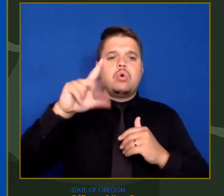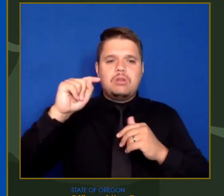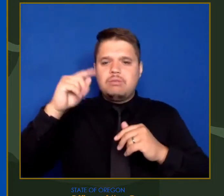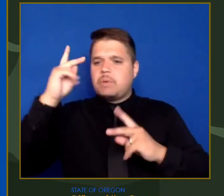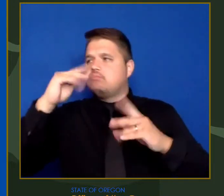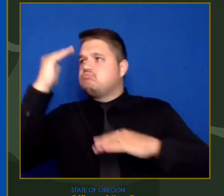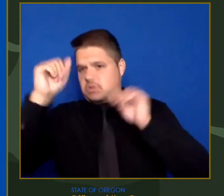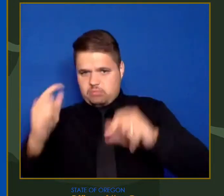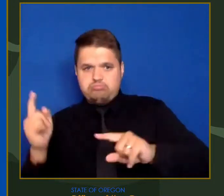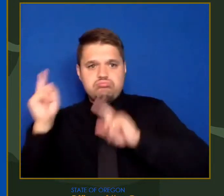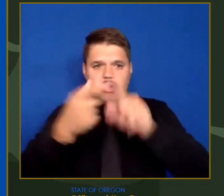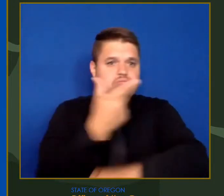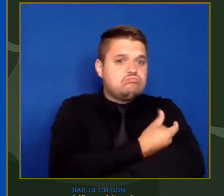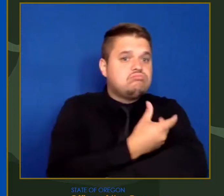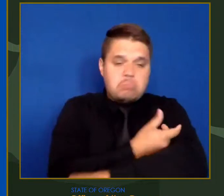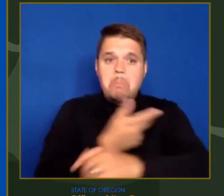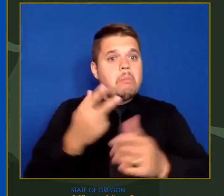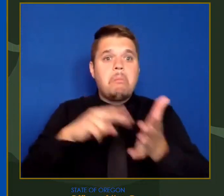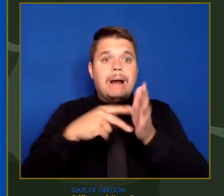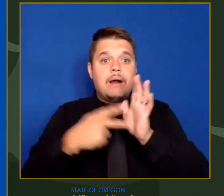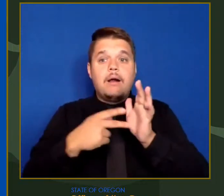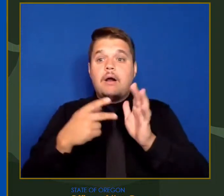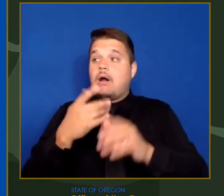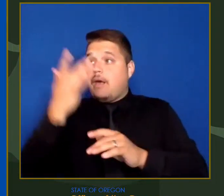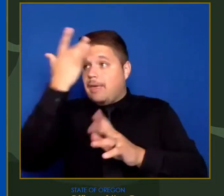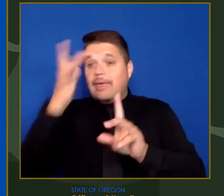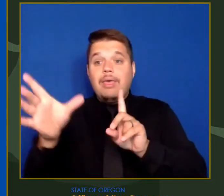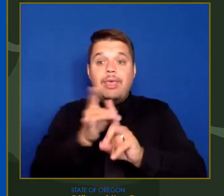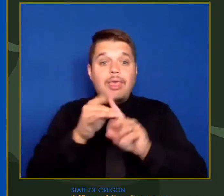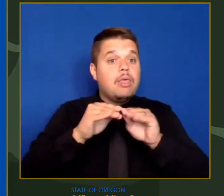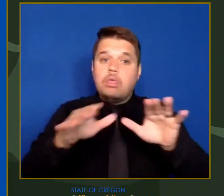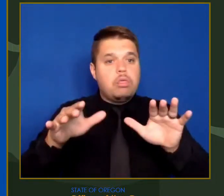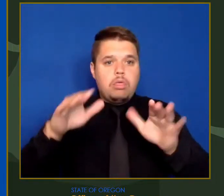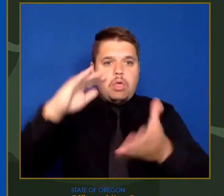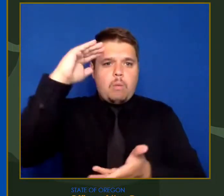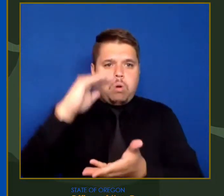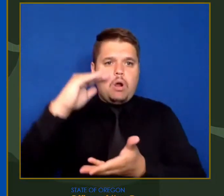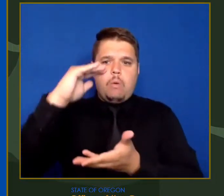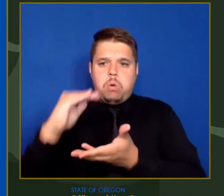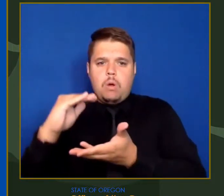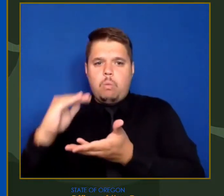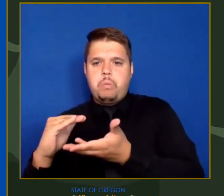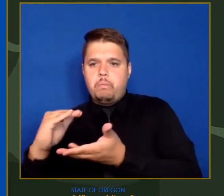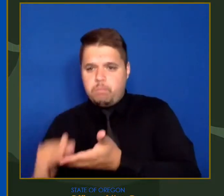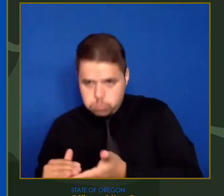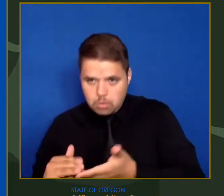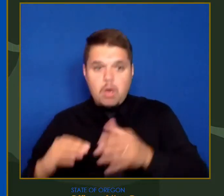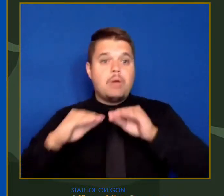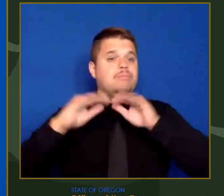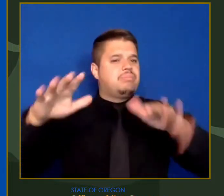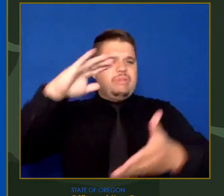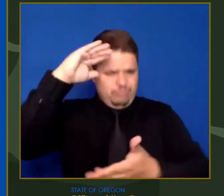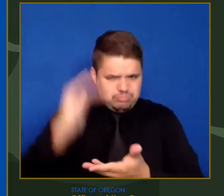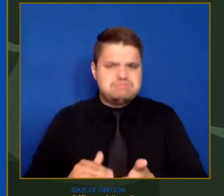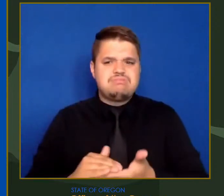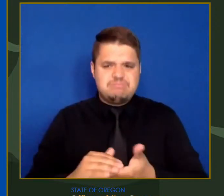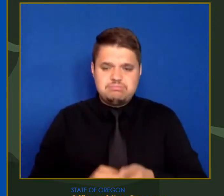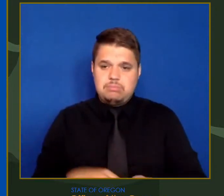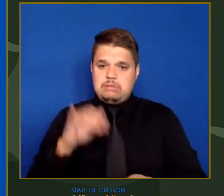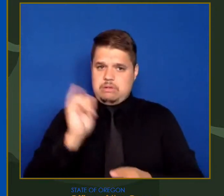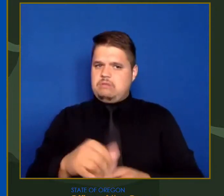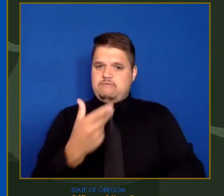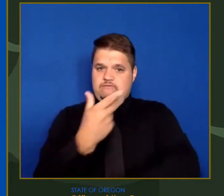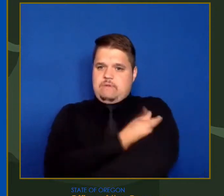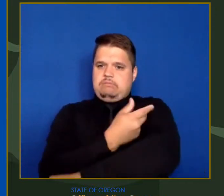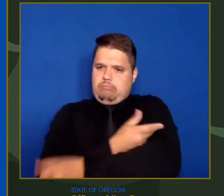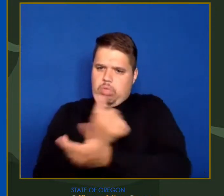one pandemic in Oregon, there are two. One is a pandemic that is dying out among people who are vaccinated, and the other is a pandemic that is